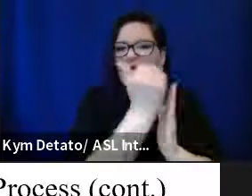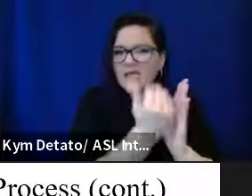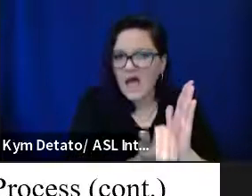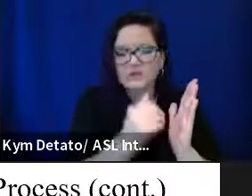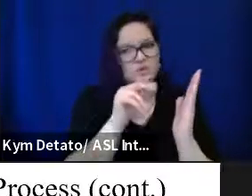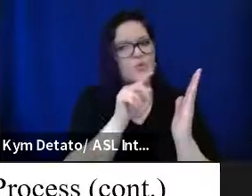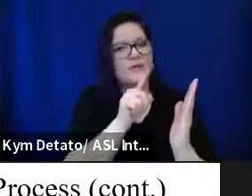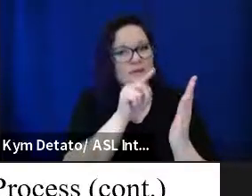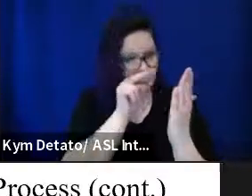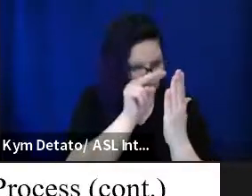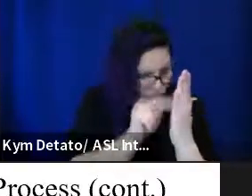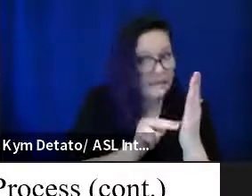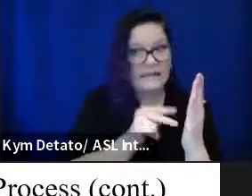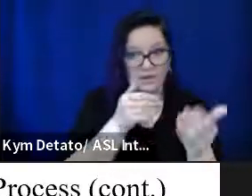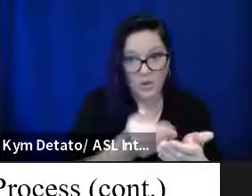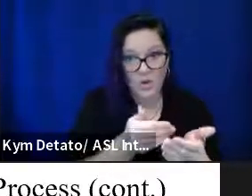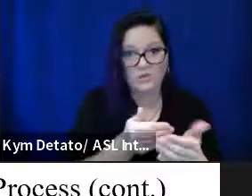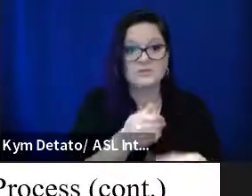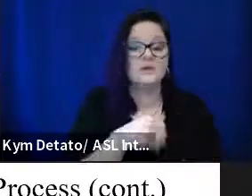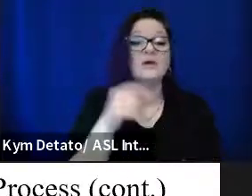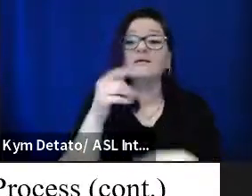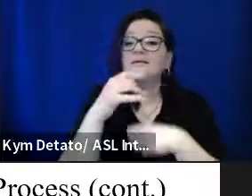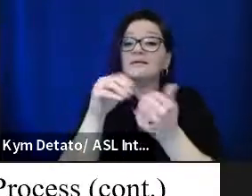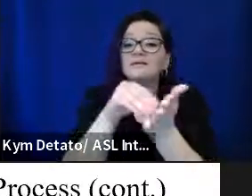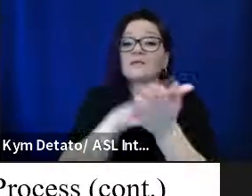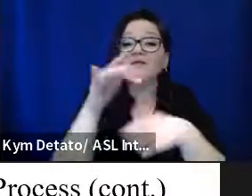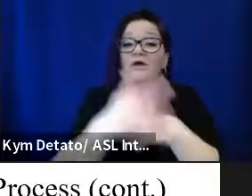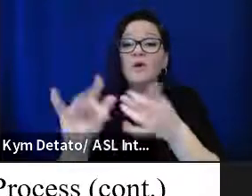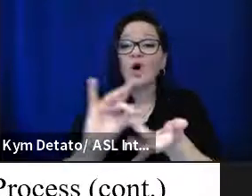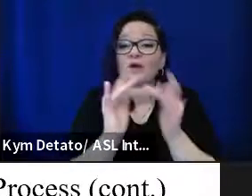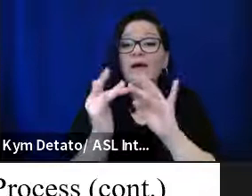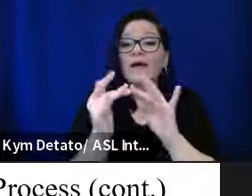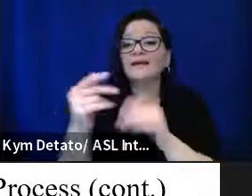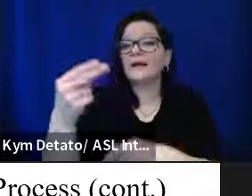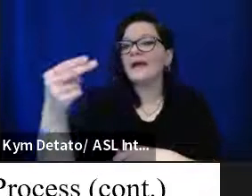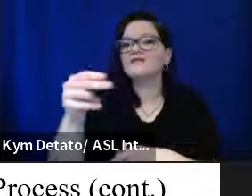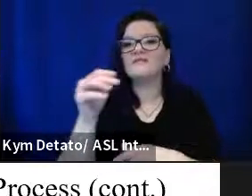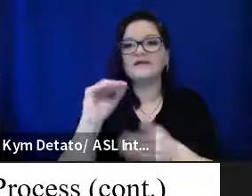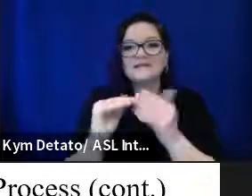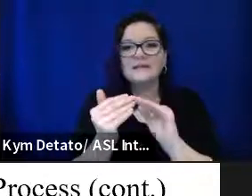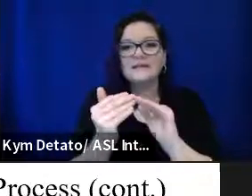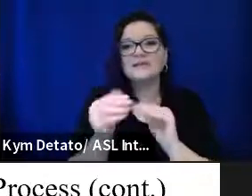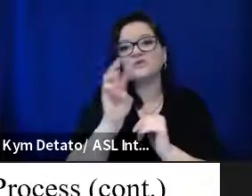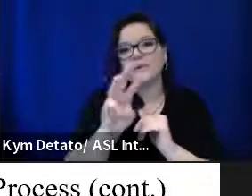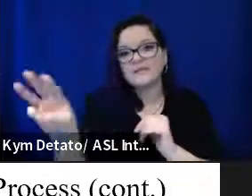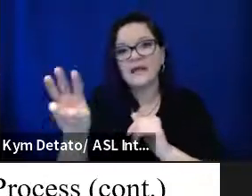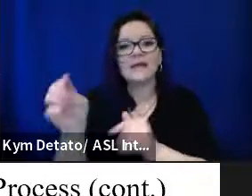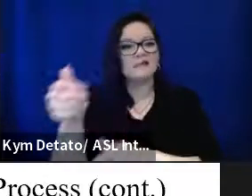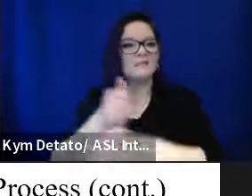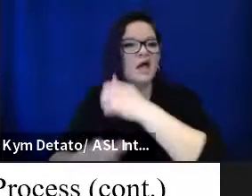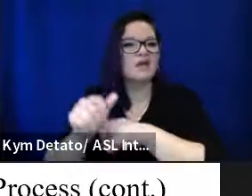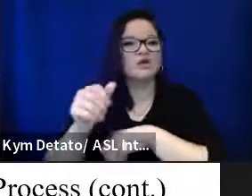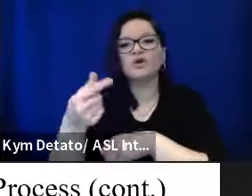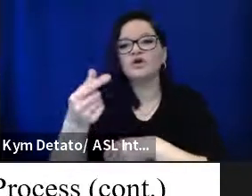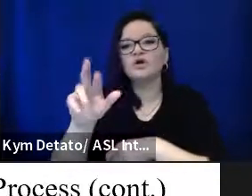link in this presentation, and this document is available online on the city's website under the Hyattsville Grants for Businesses